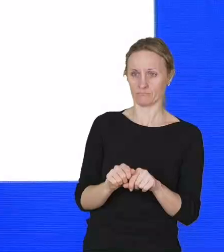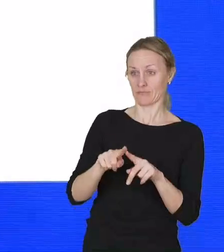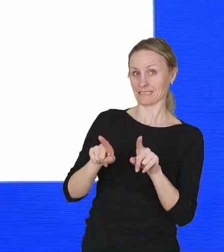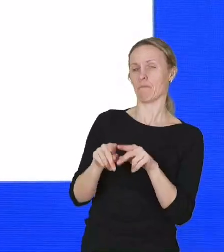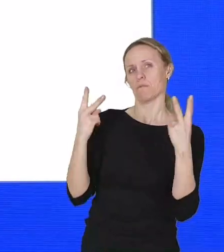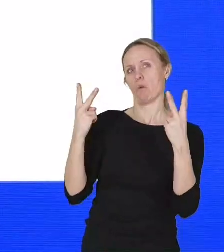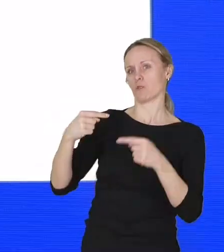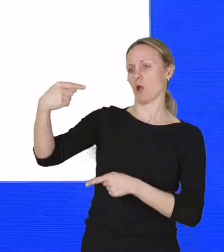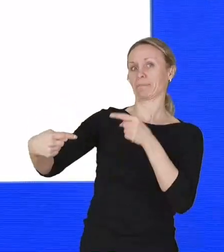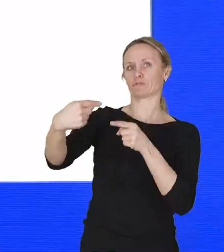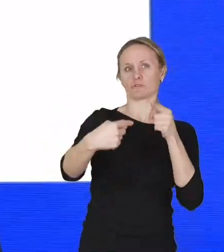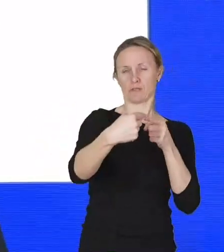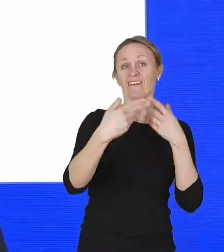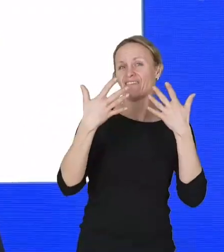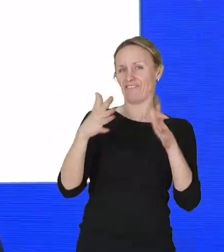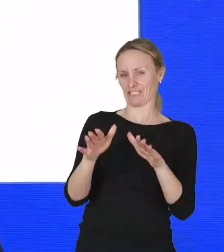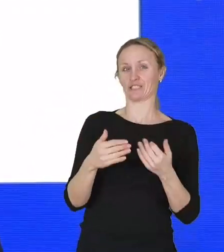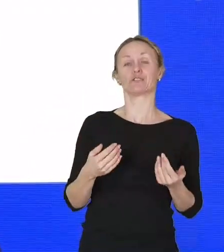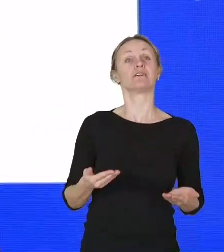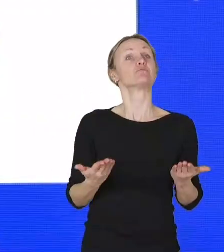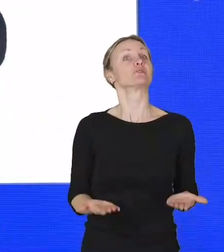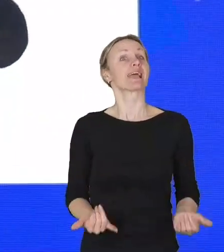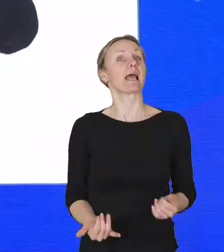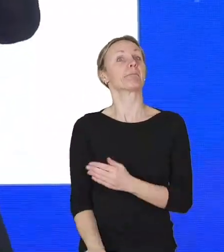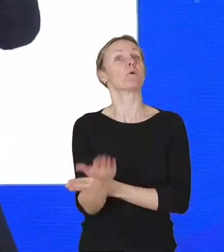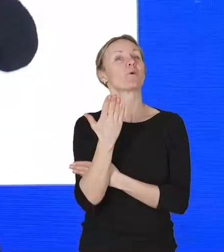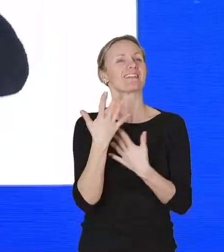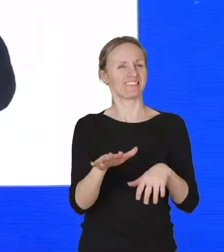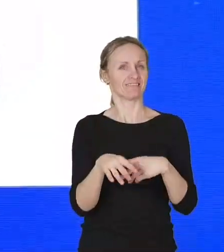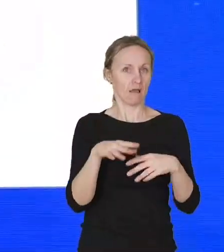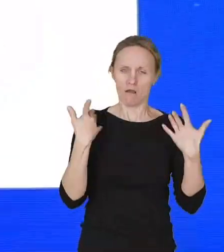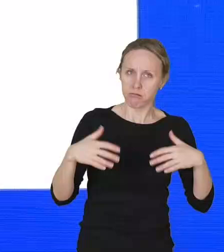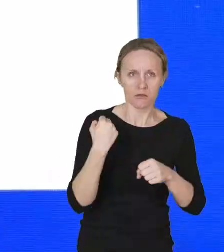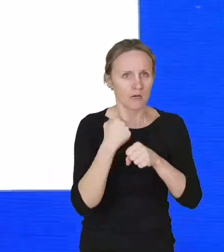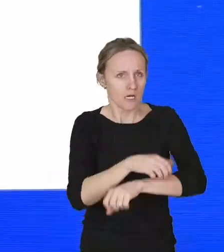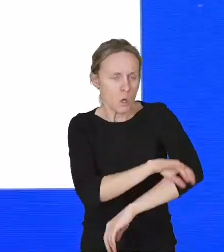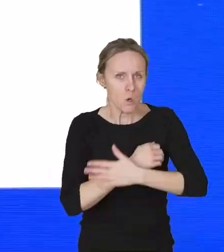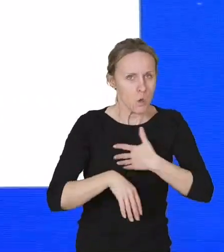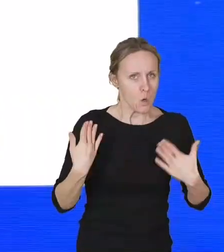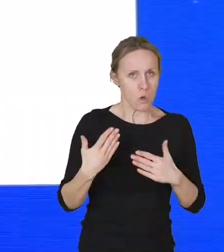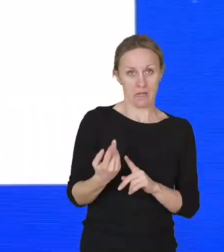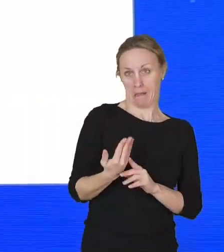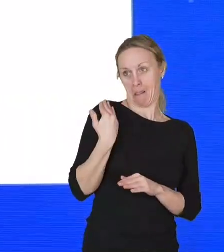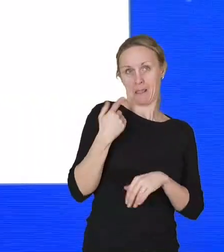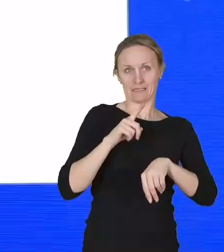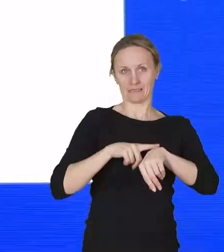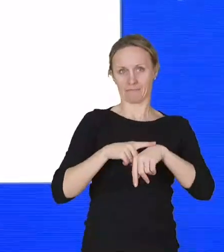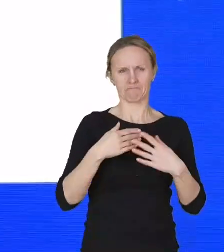We are facing challenges which we didn't have before. And of course, we heard of the war, we heard of,